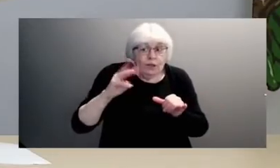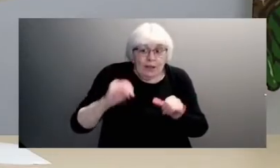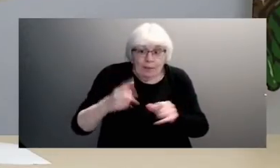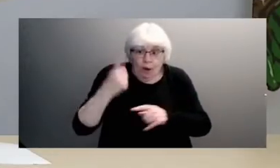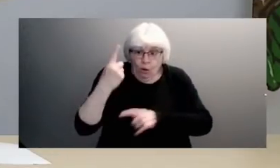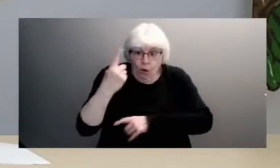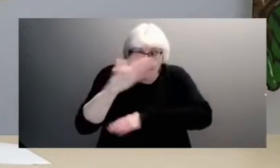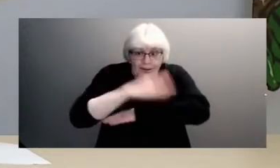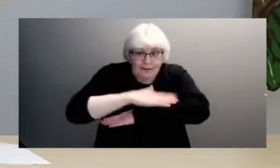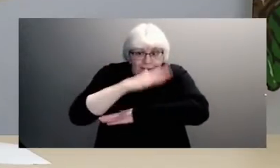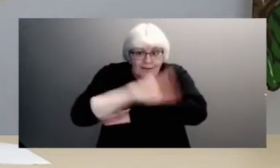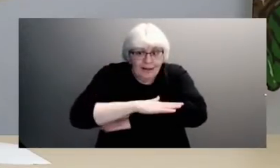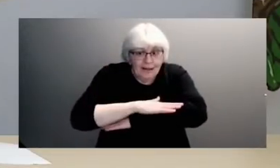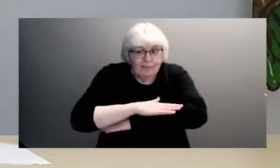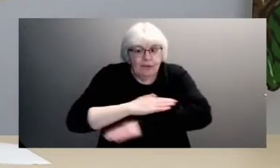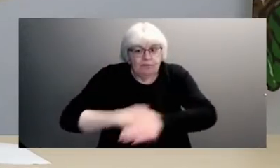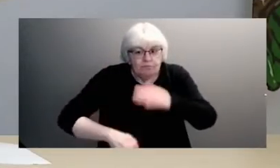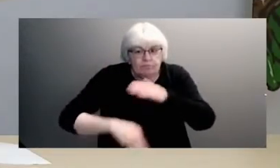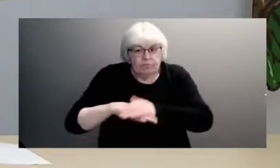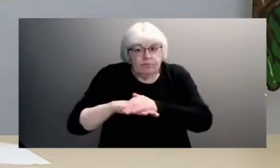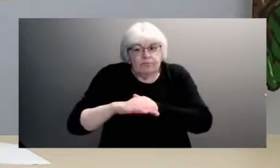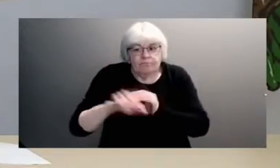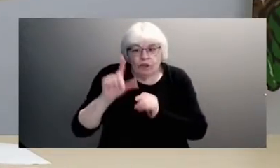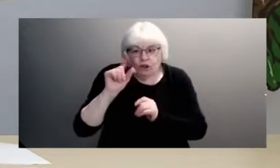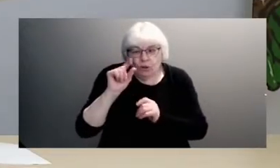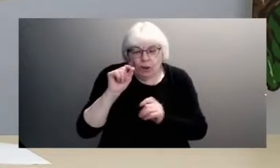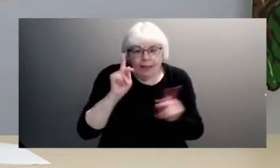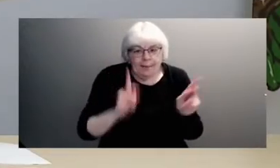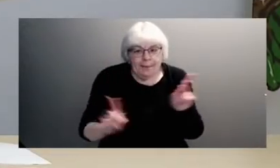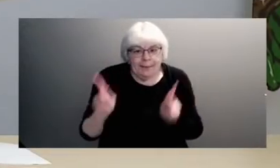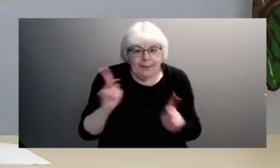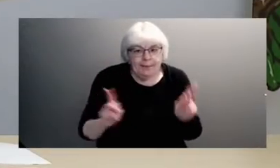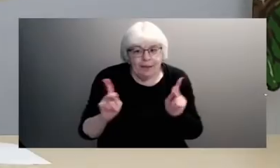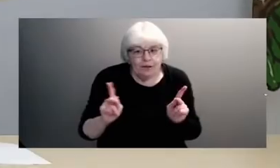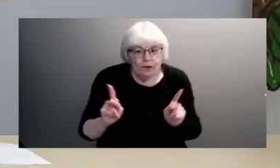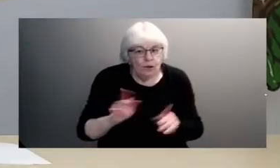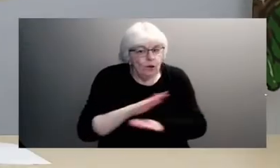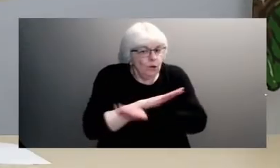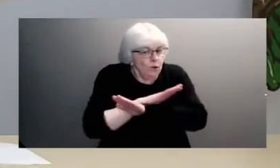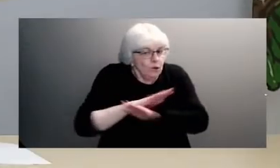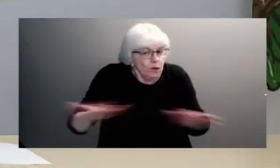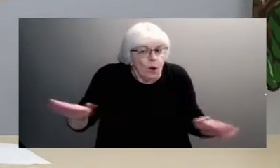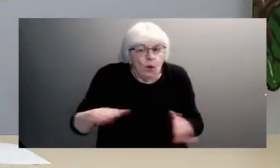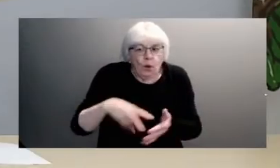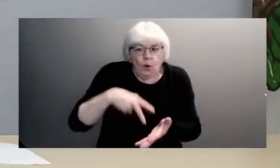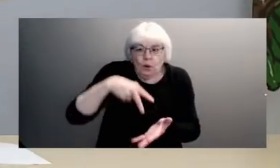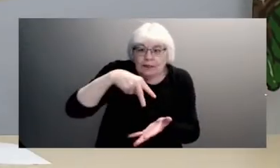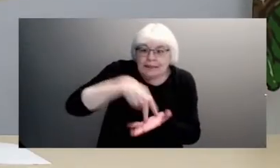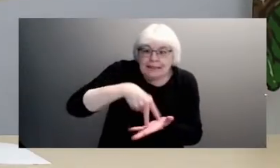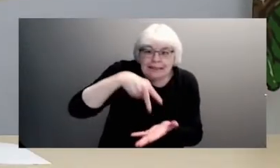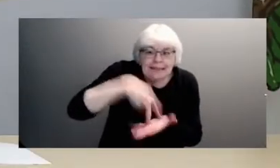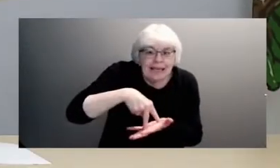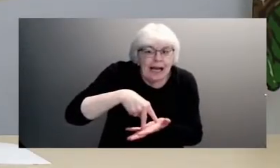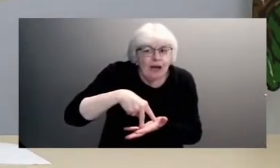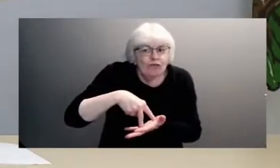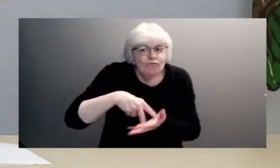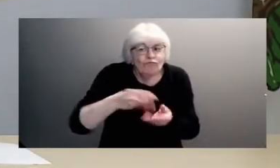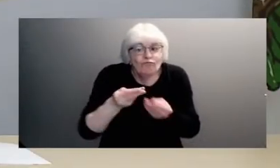no standing receptions where food and drink is served. People must be seated when consuming food or